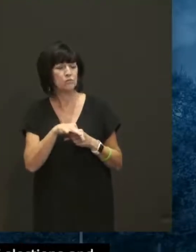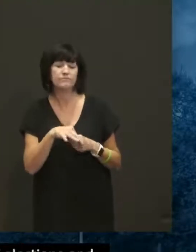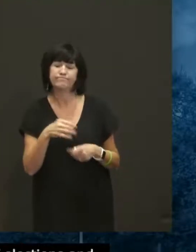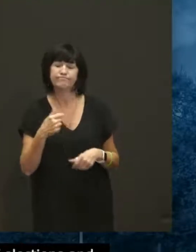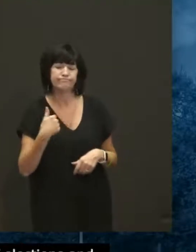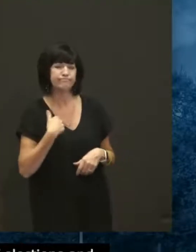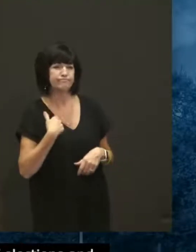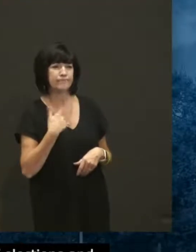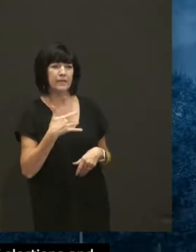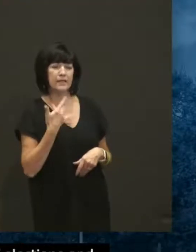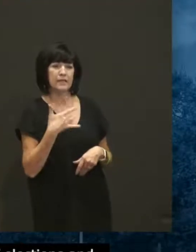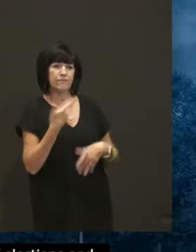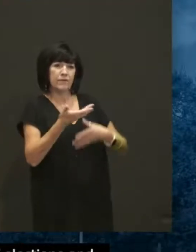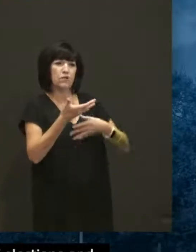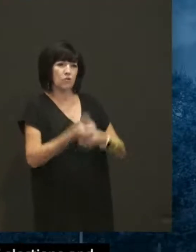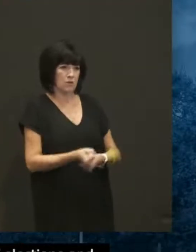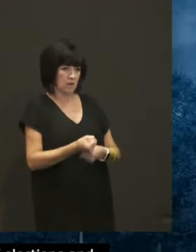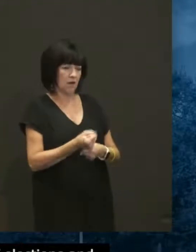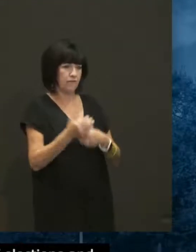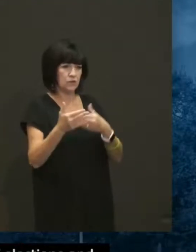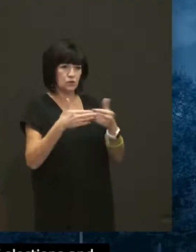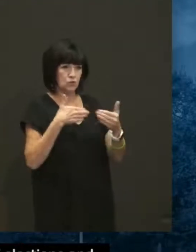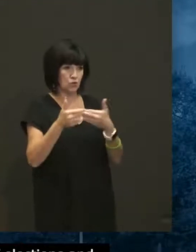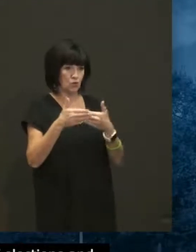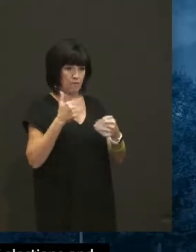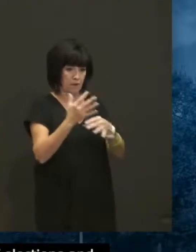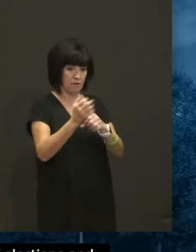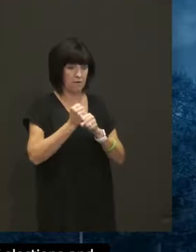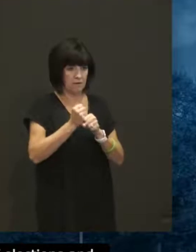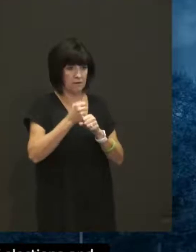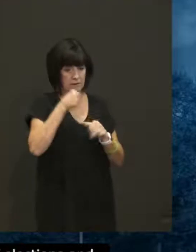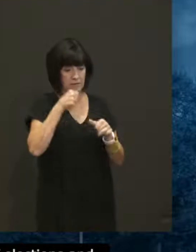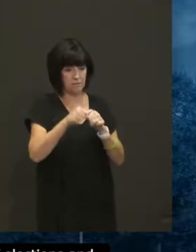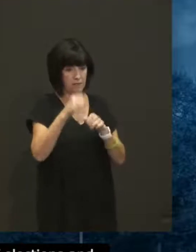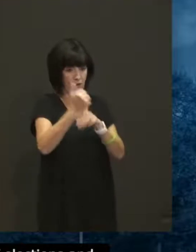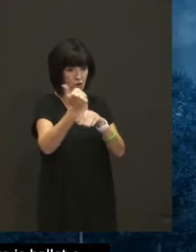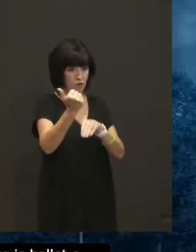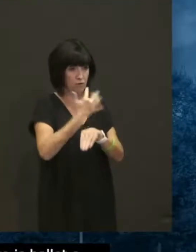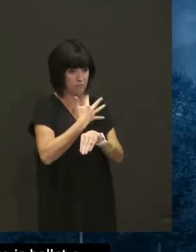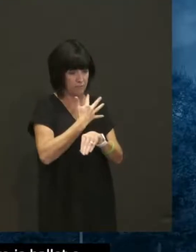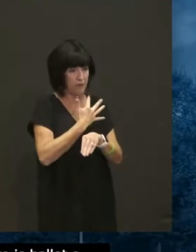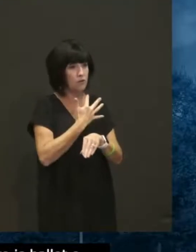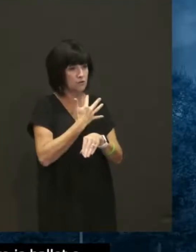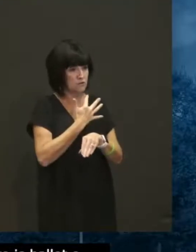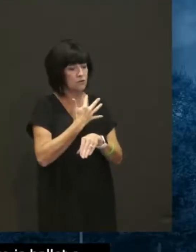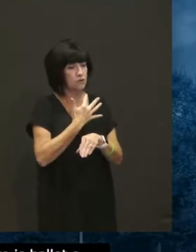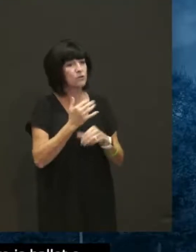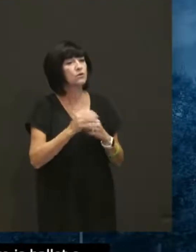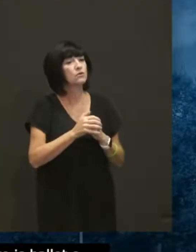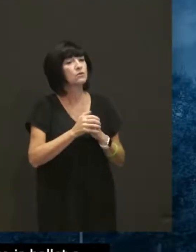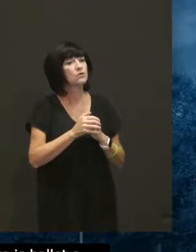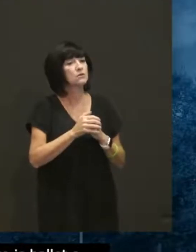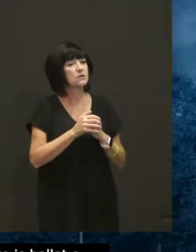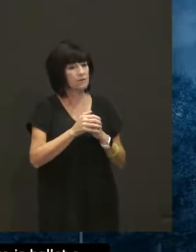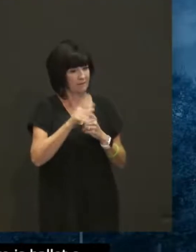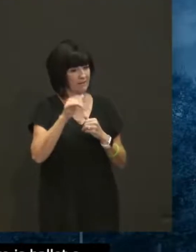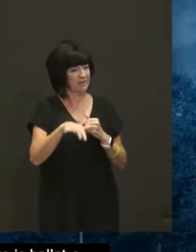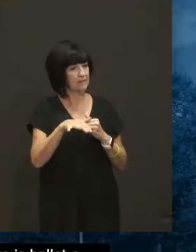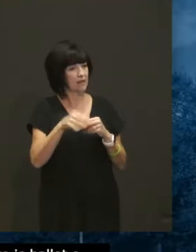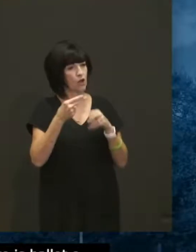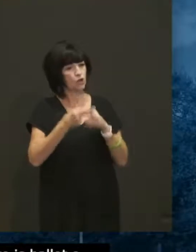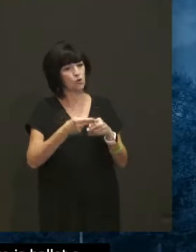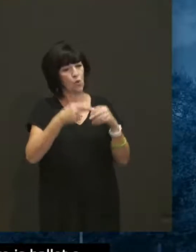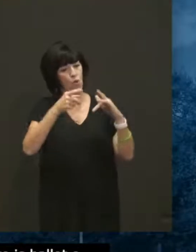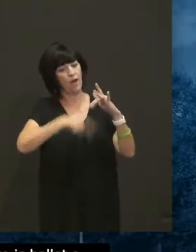ballots, whether those ballots are received through the mail, as is permitted in this election, absentee ballots, which is